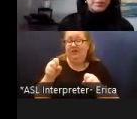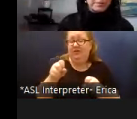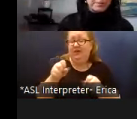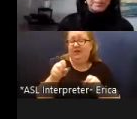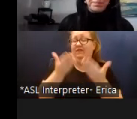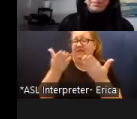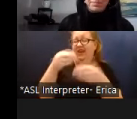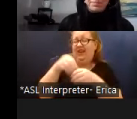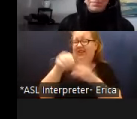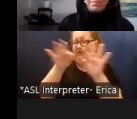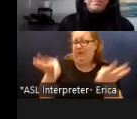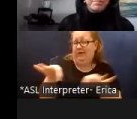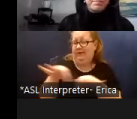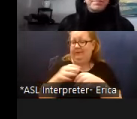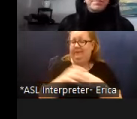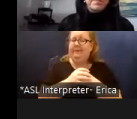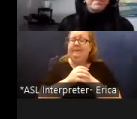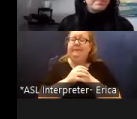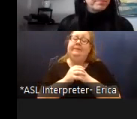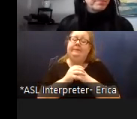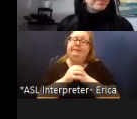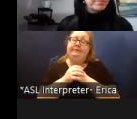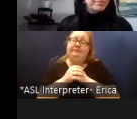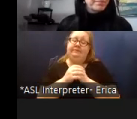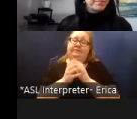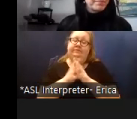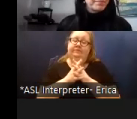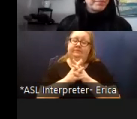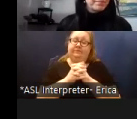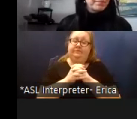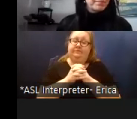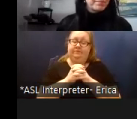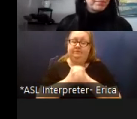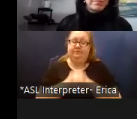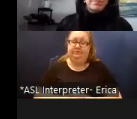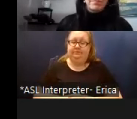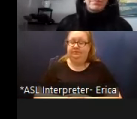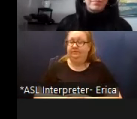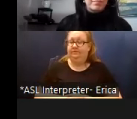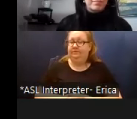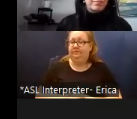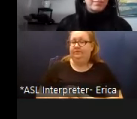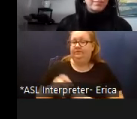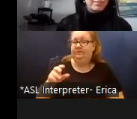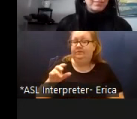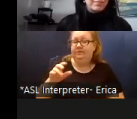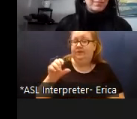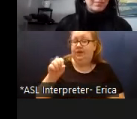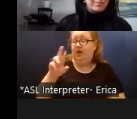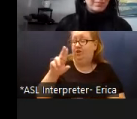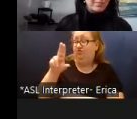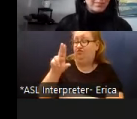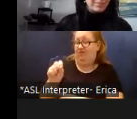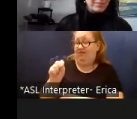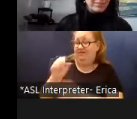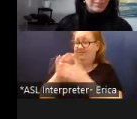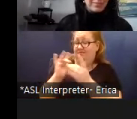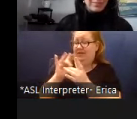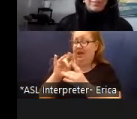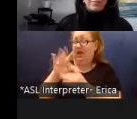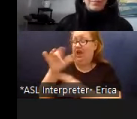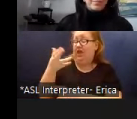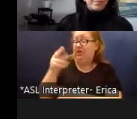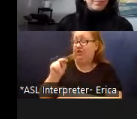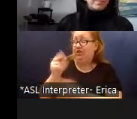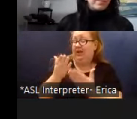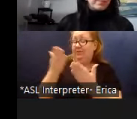form. I will say John provided a nice segue into